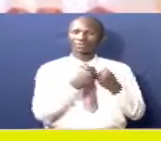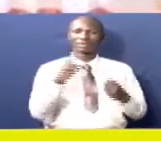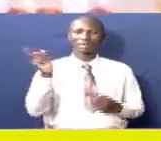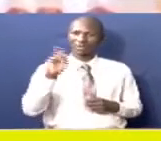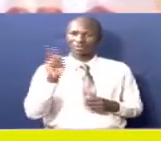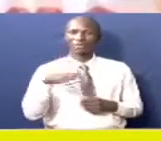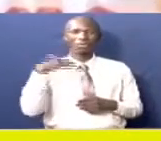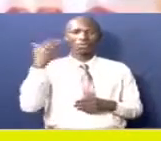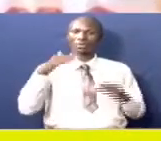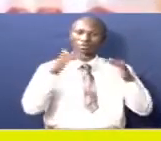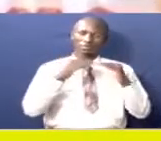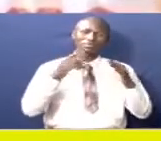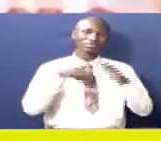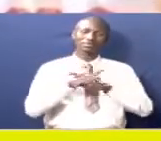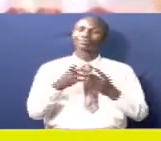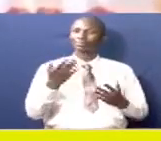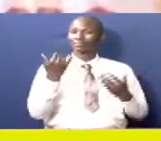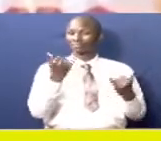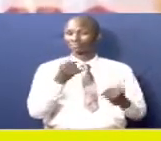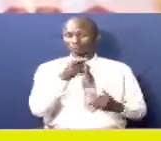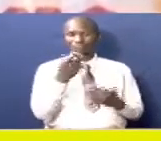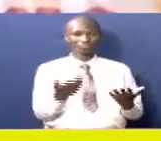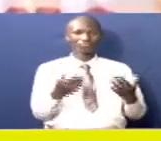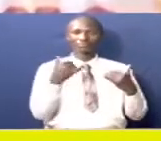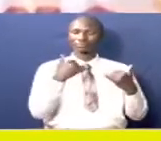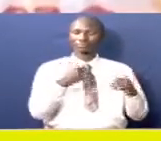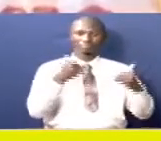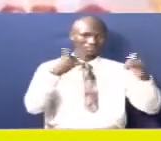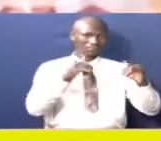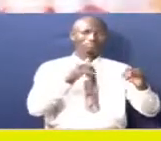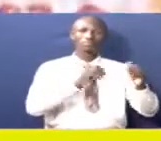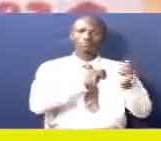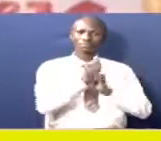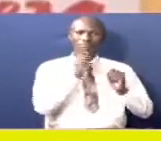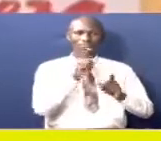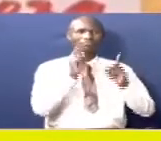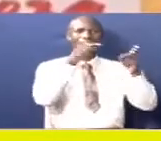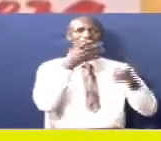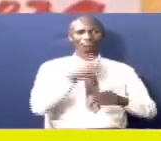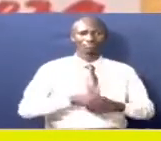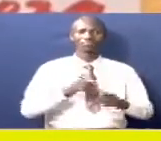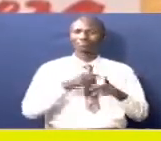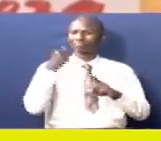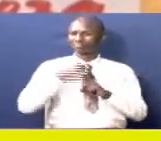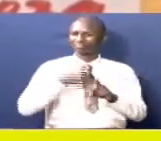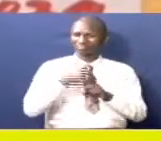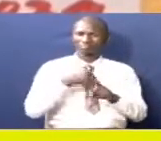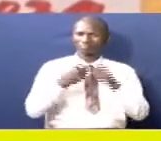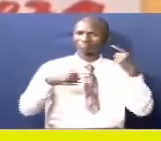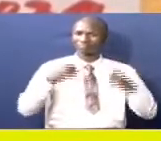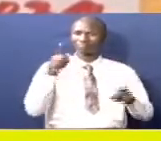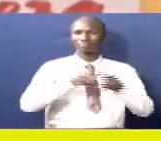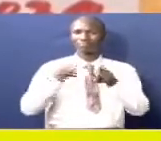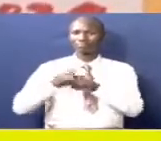goalless draw. So, of course, this kind of matches ni games and you have to go there and, you know, fight for pride. And